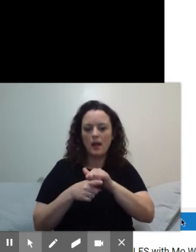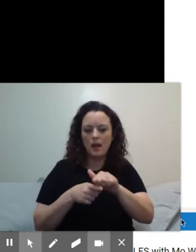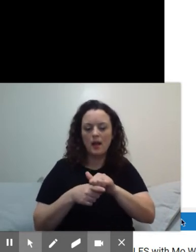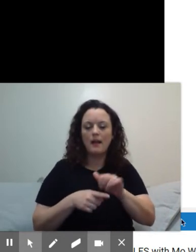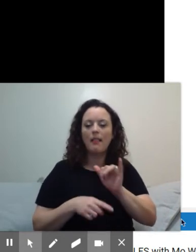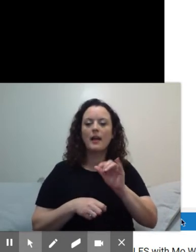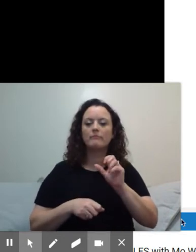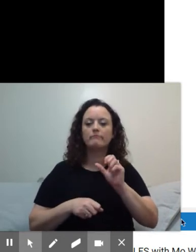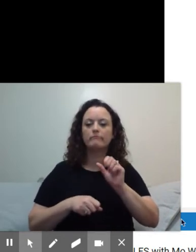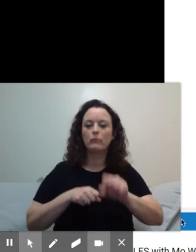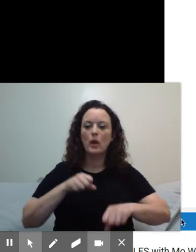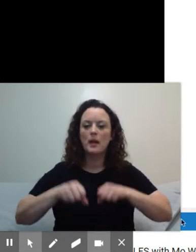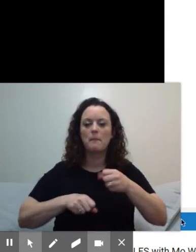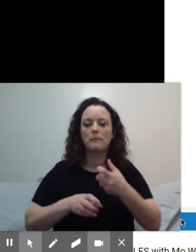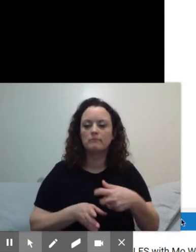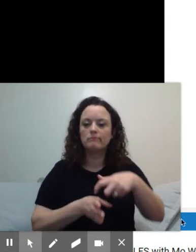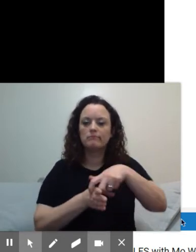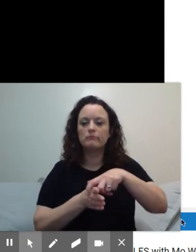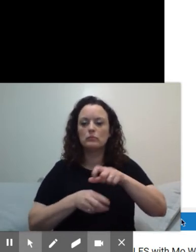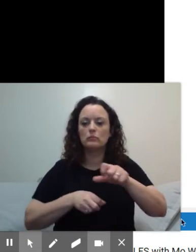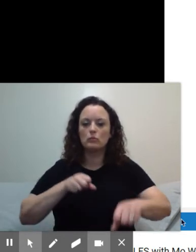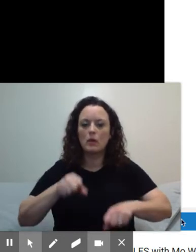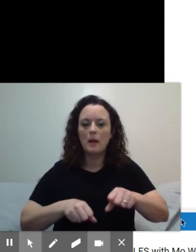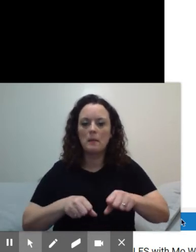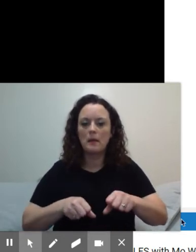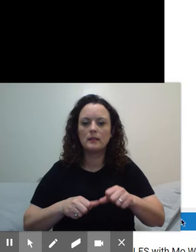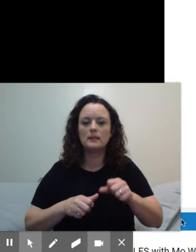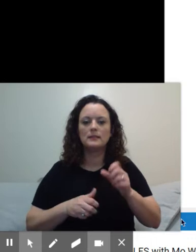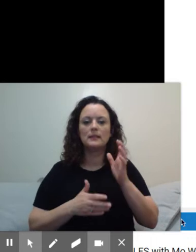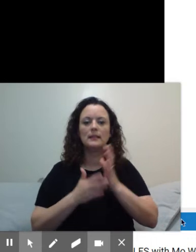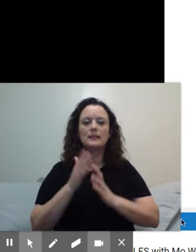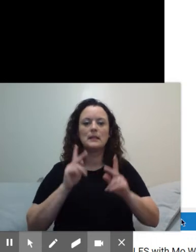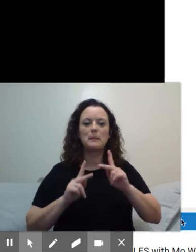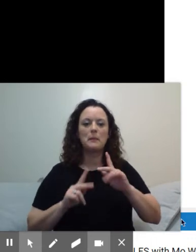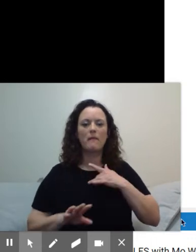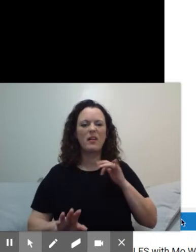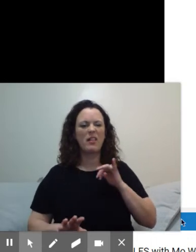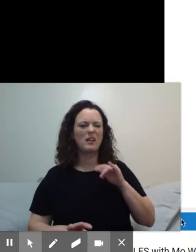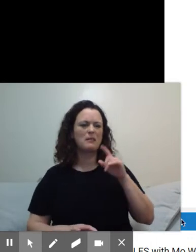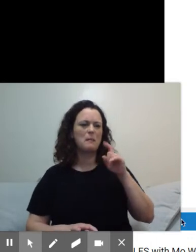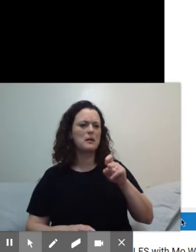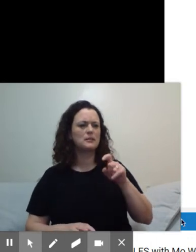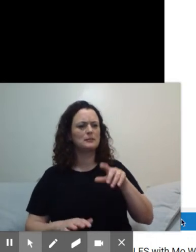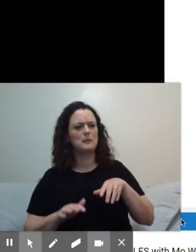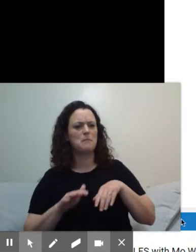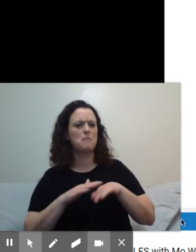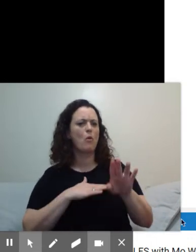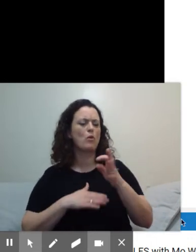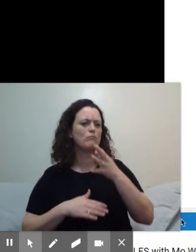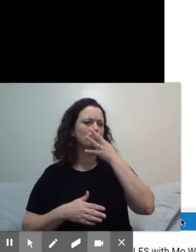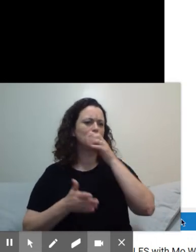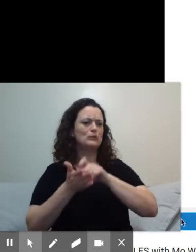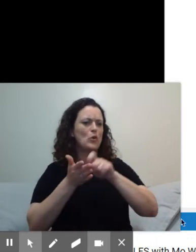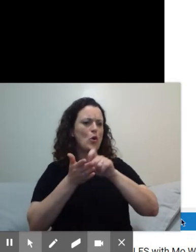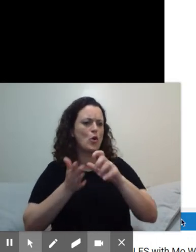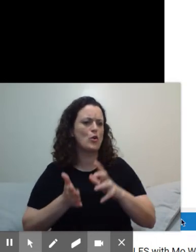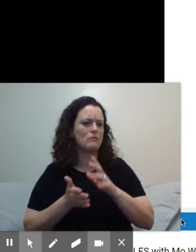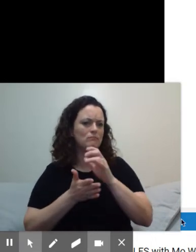bicycle. I think some people think you have to be born with this talent to draw. And that's not actually